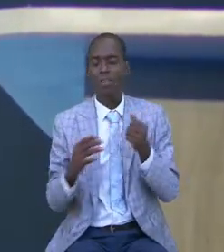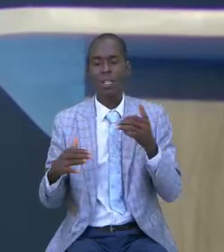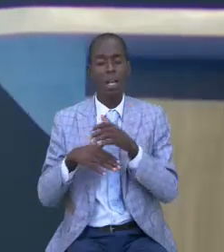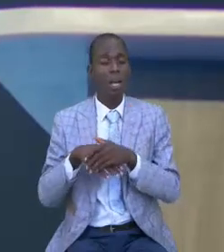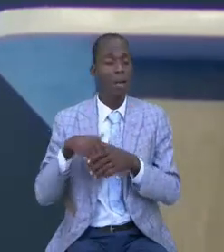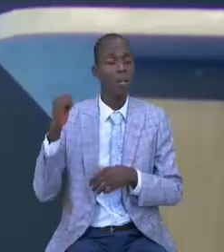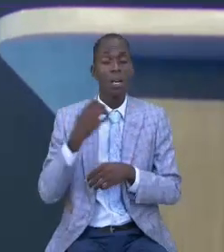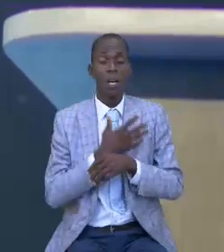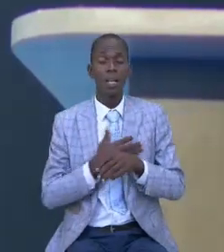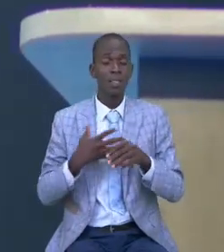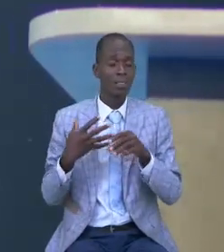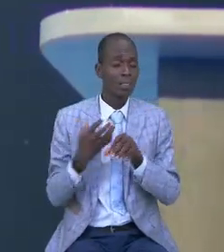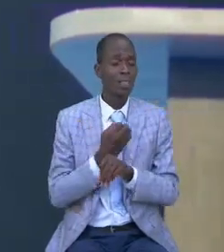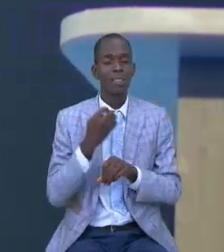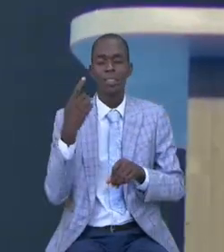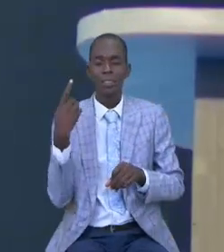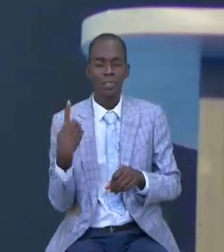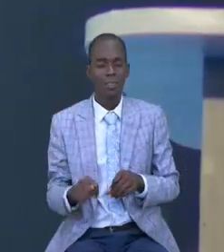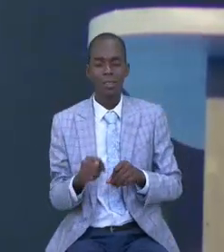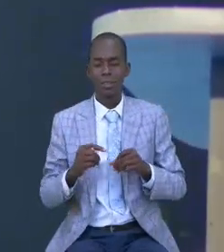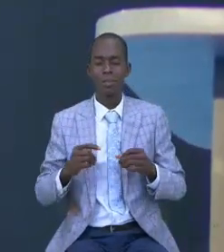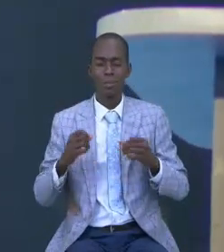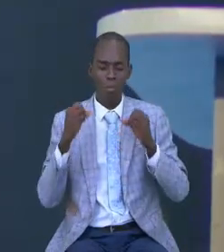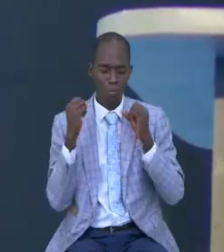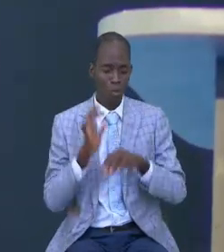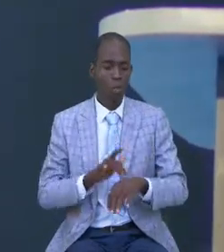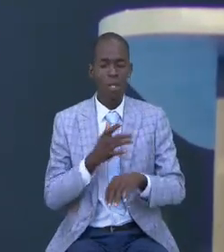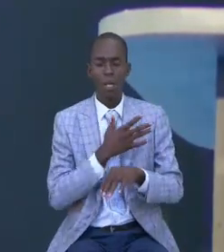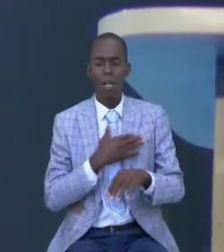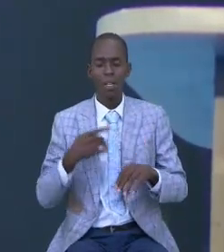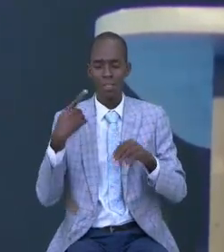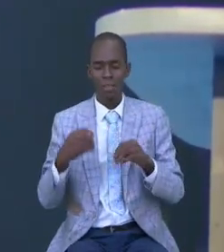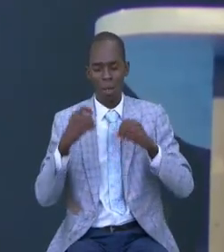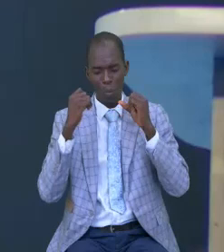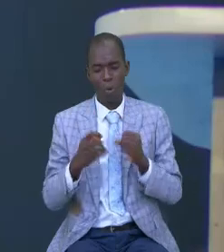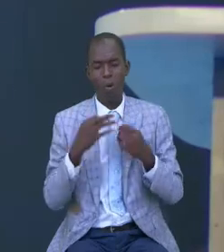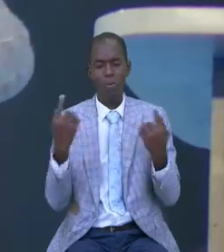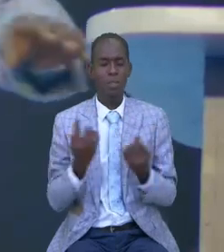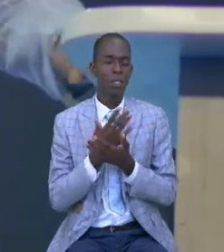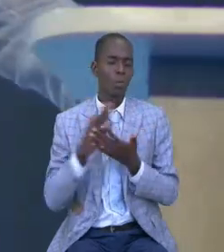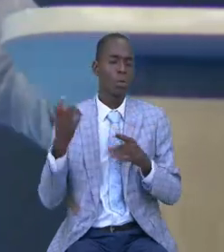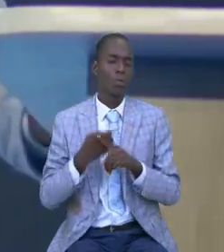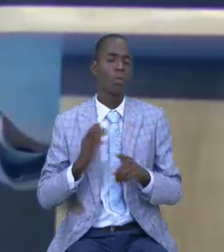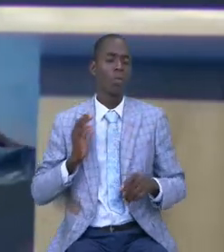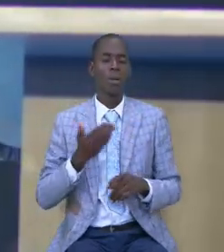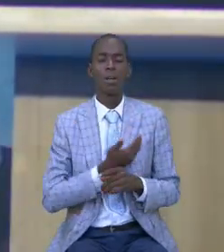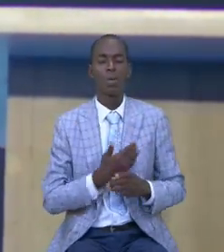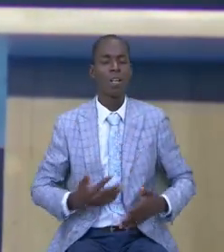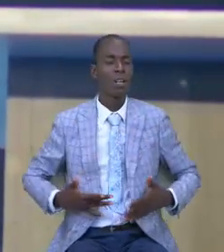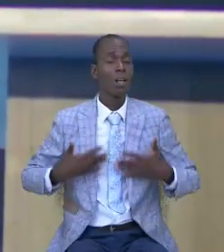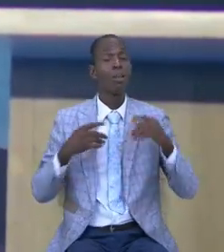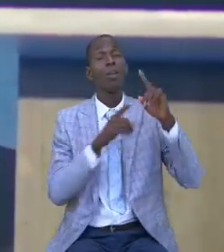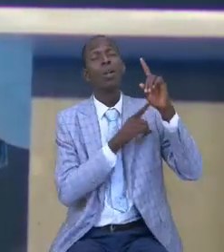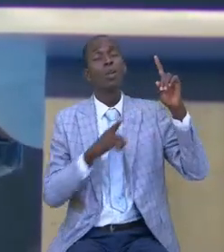and take the effect and the power of the sins away from our lives. Lord, that's why